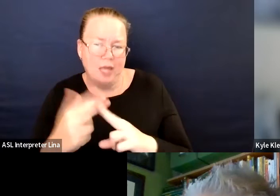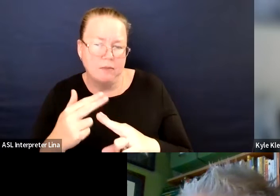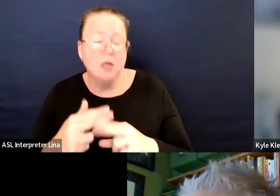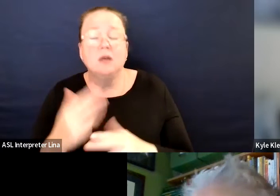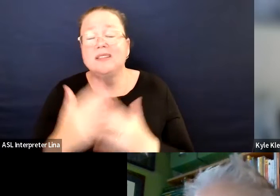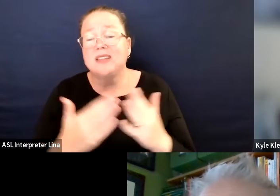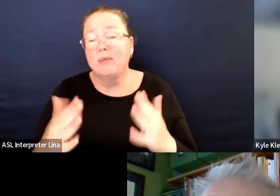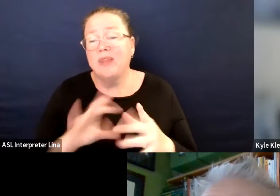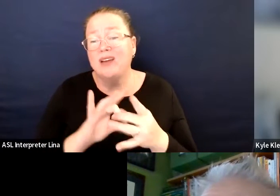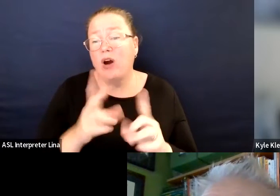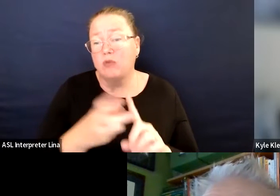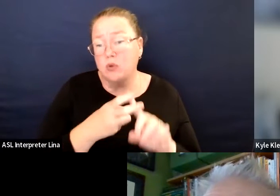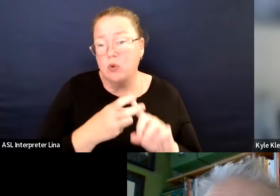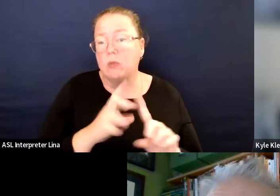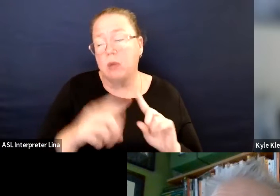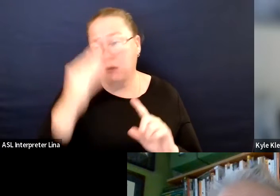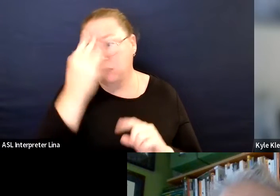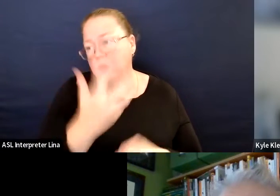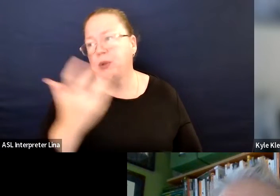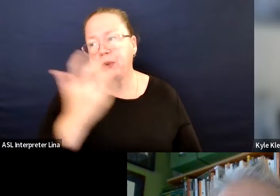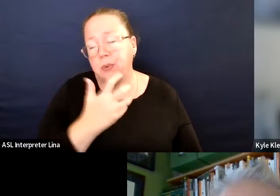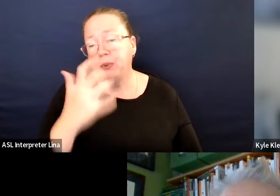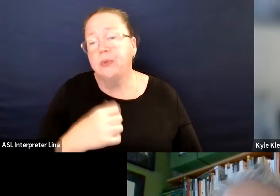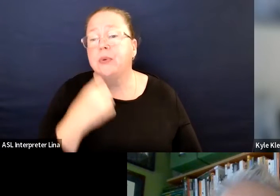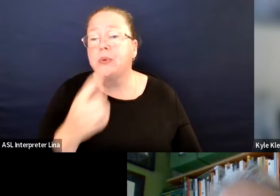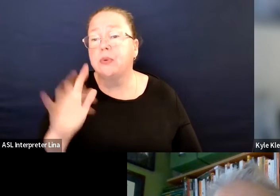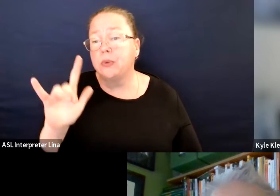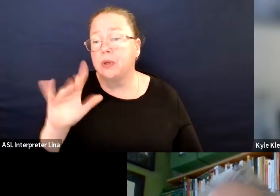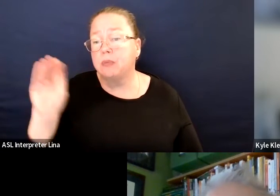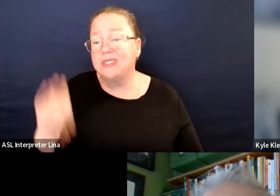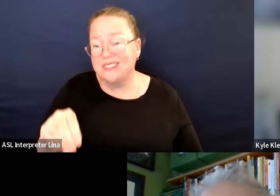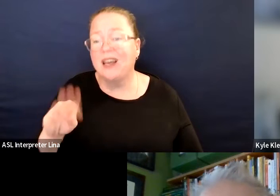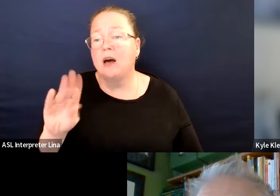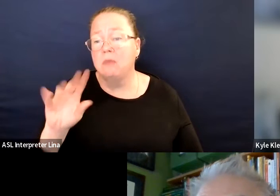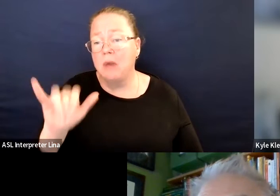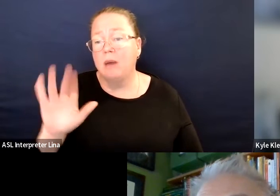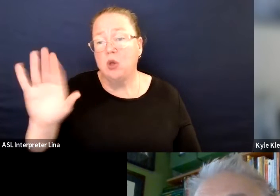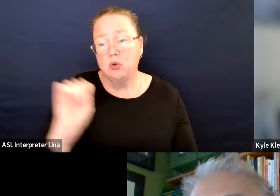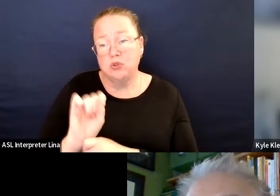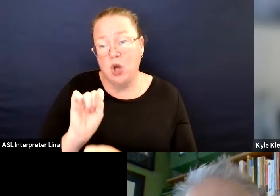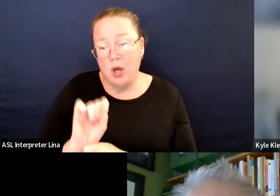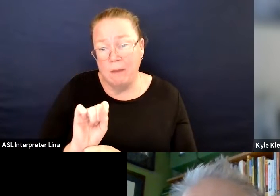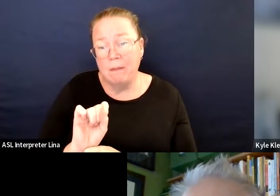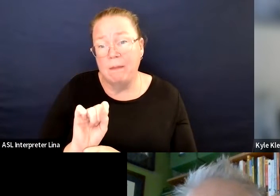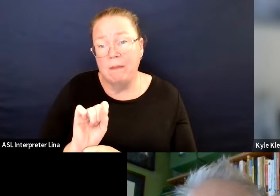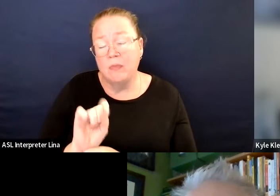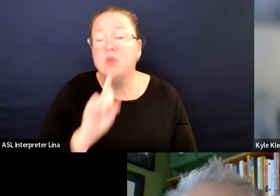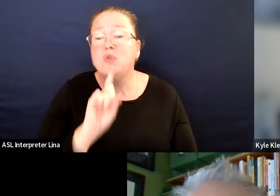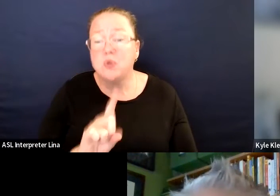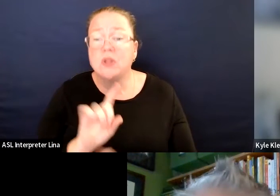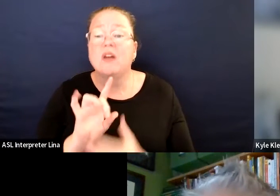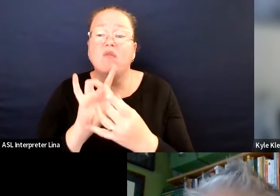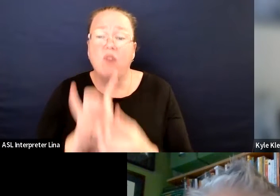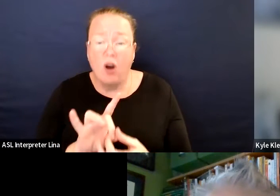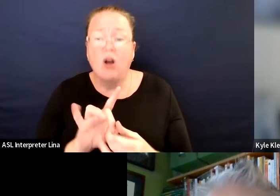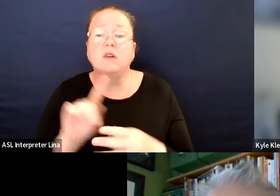around recruitment, but let me tell you, I told you 25% of Bobby's job is really around